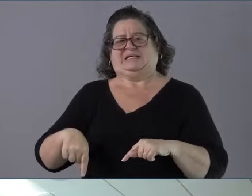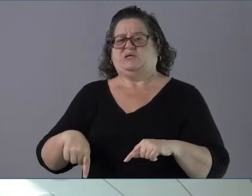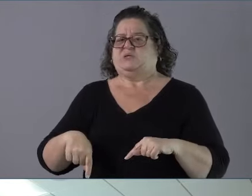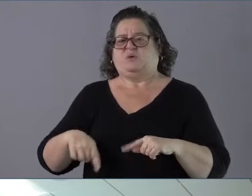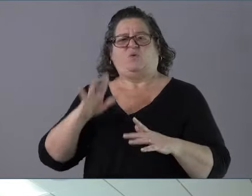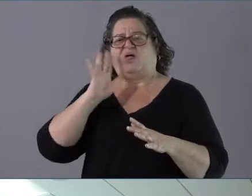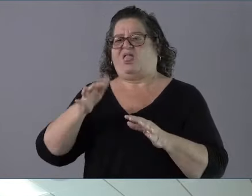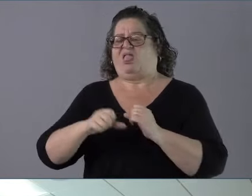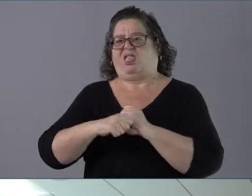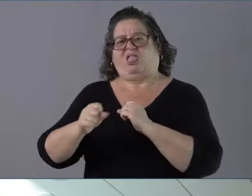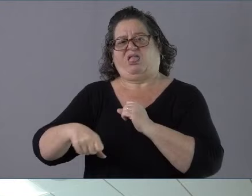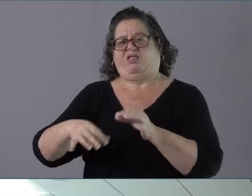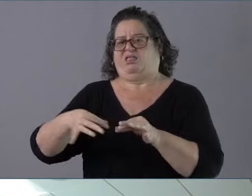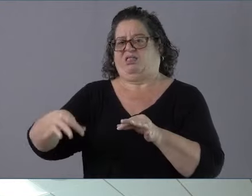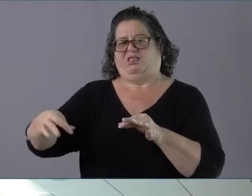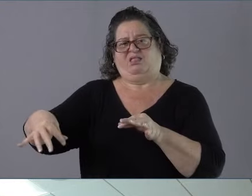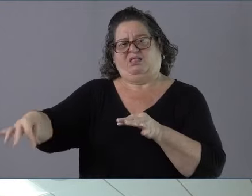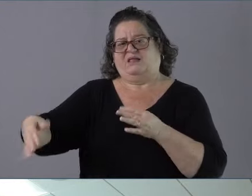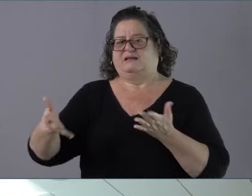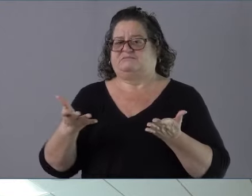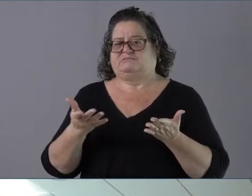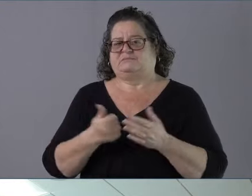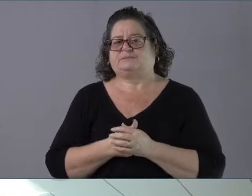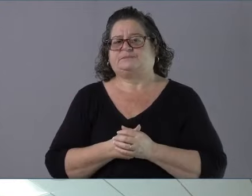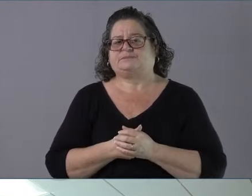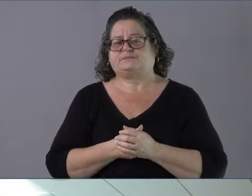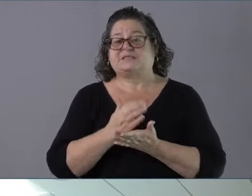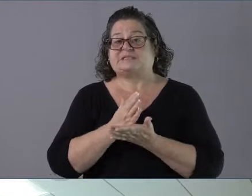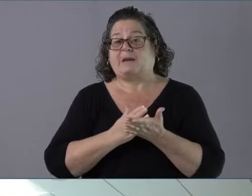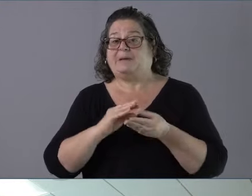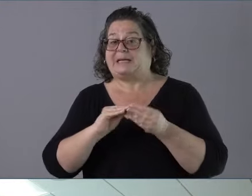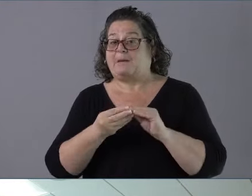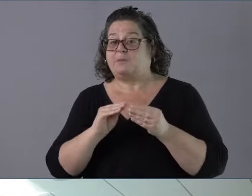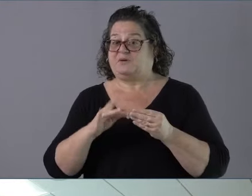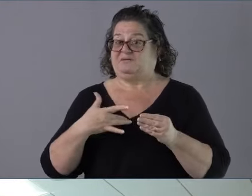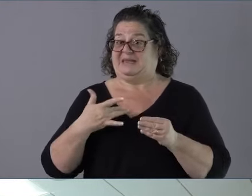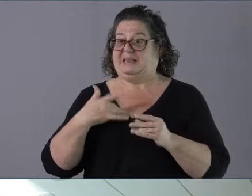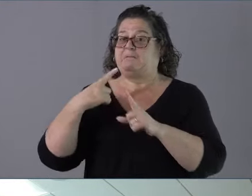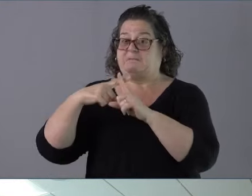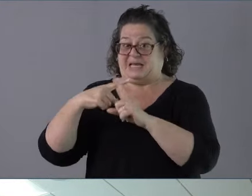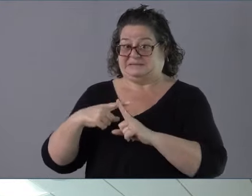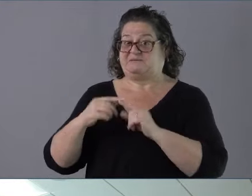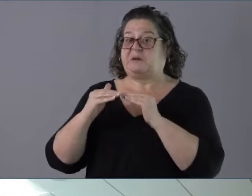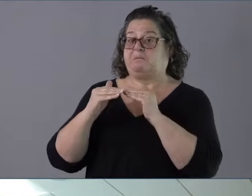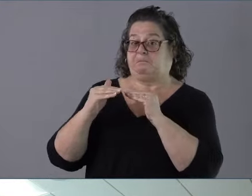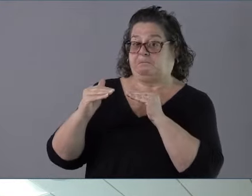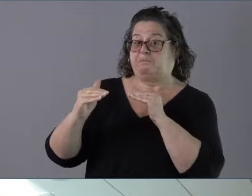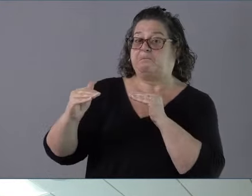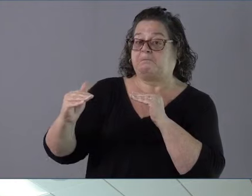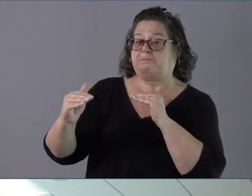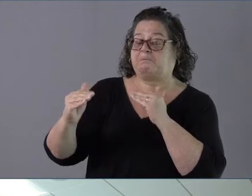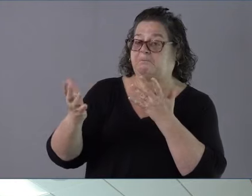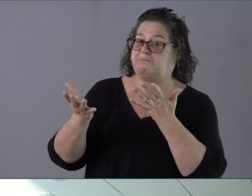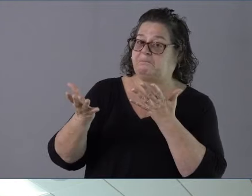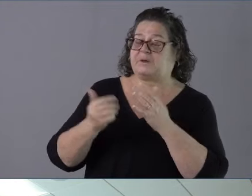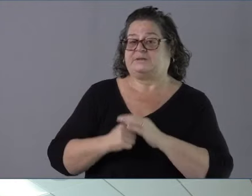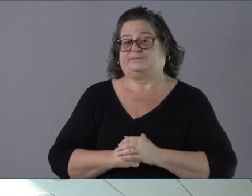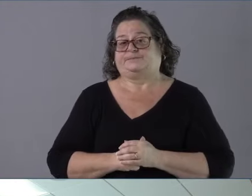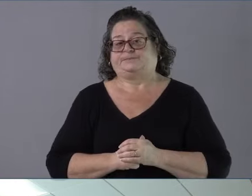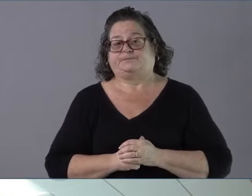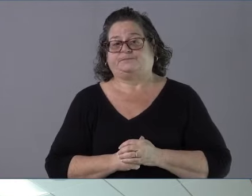those hospitalizations plateau and some of these early indicators, but we still have a percent positive number, 20%. To folks like